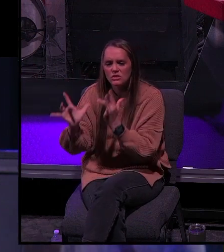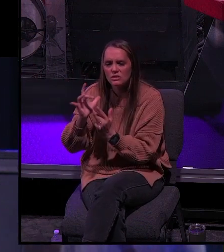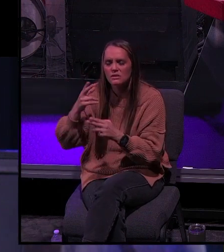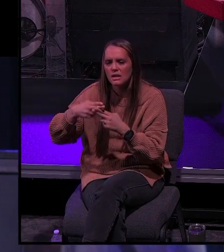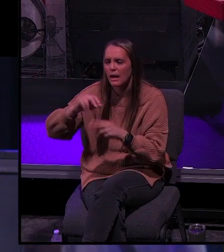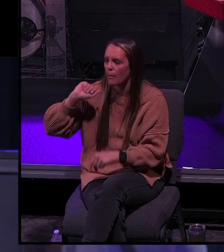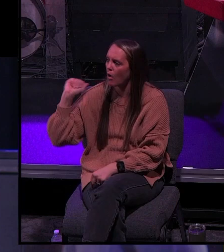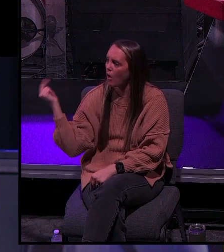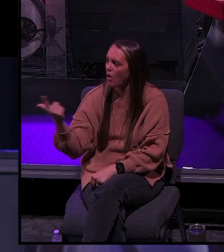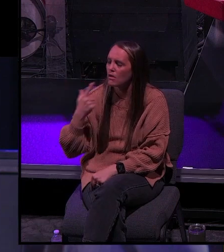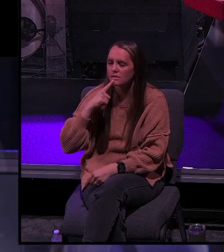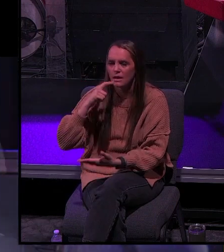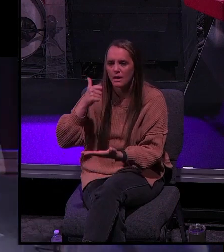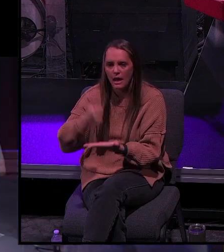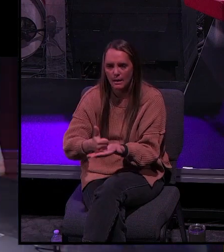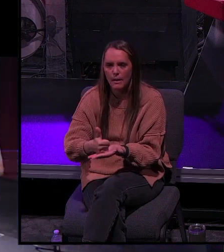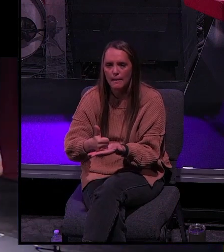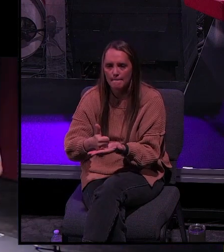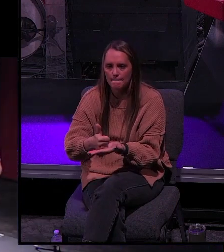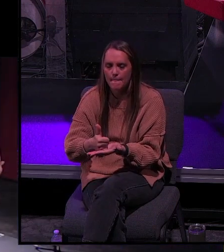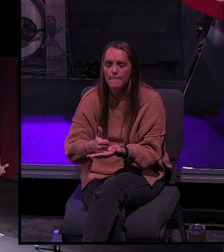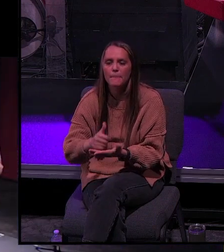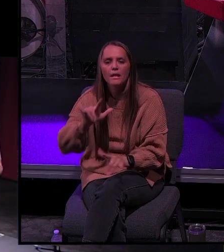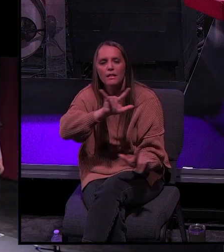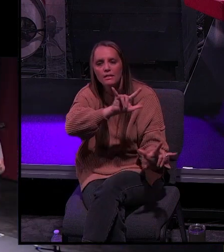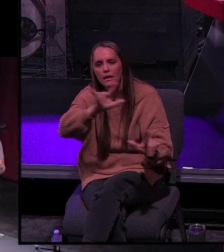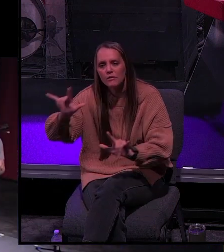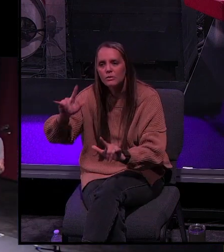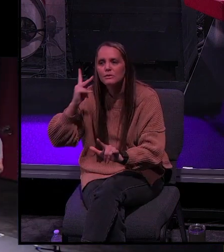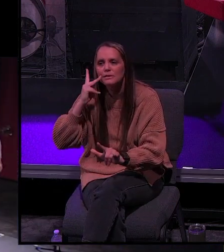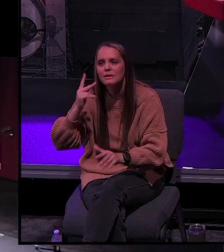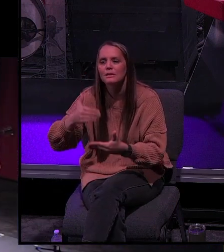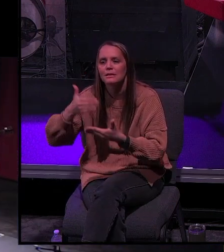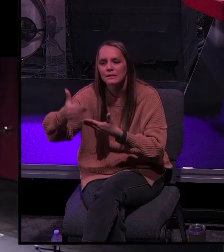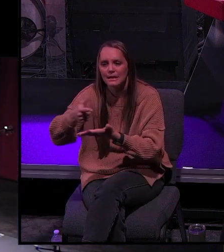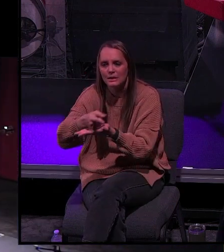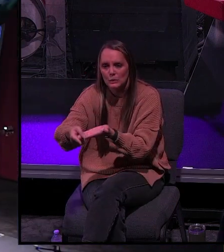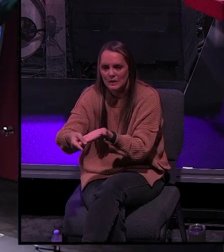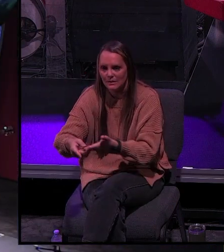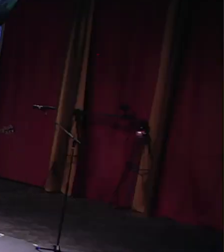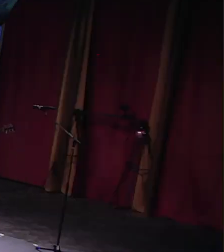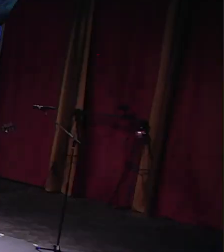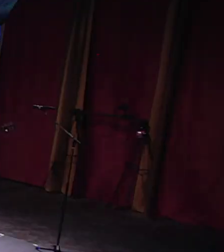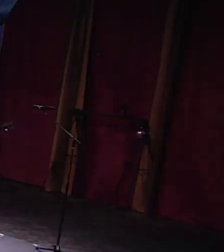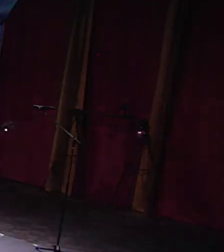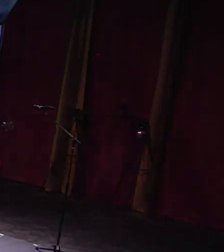said, amen, amen. Love you guys. We'll see you next week.